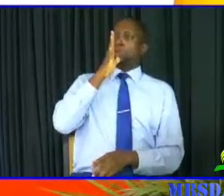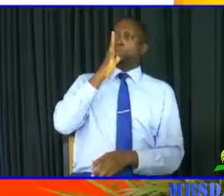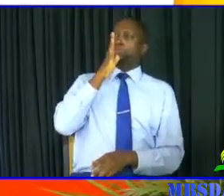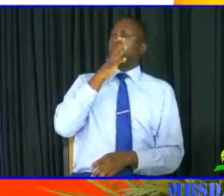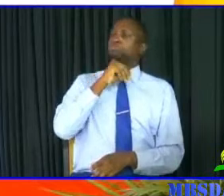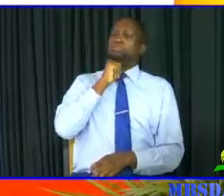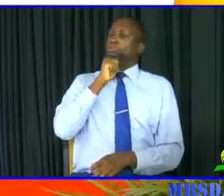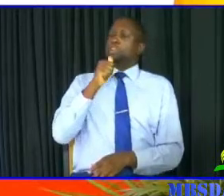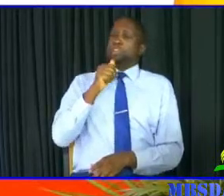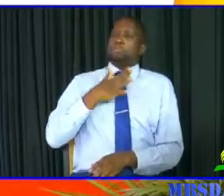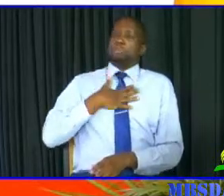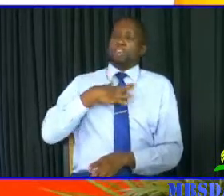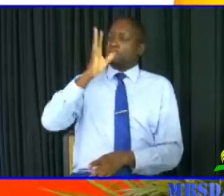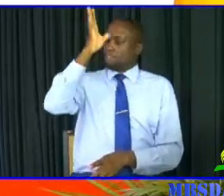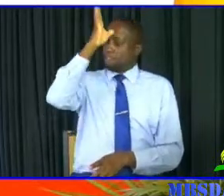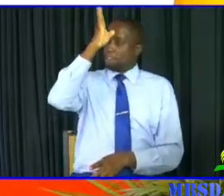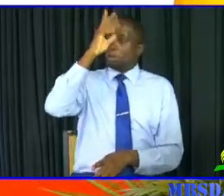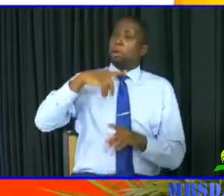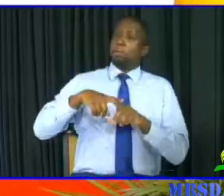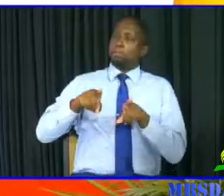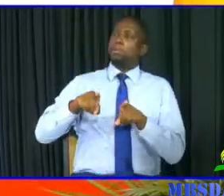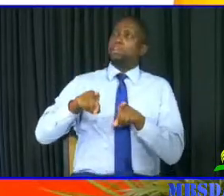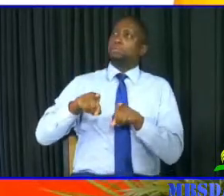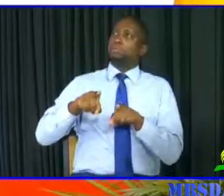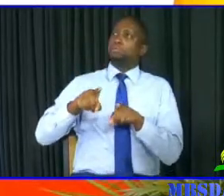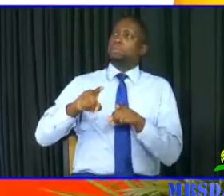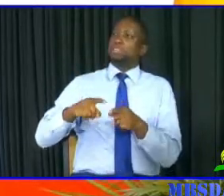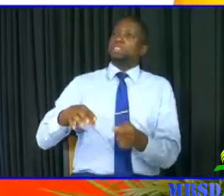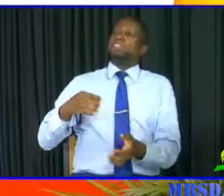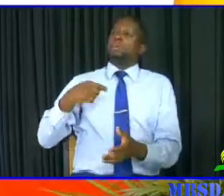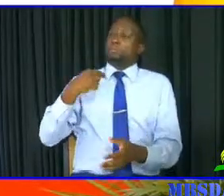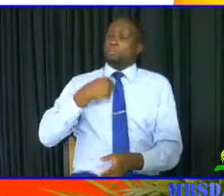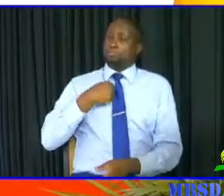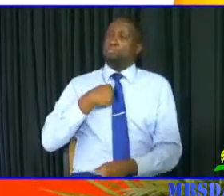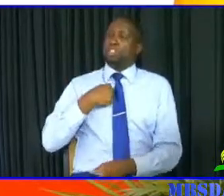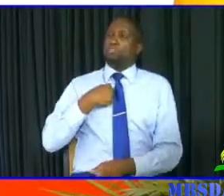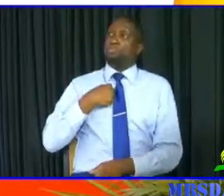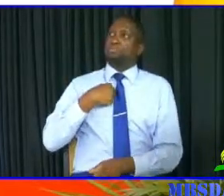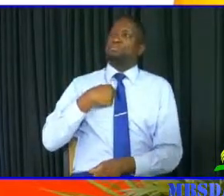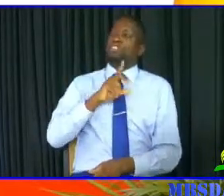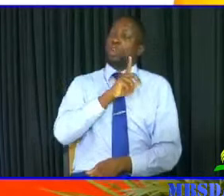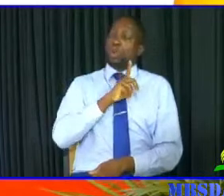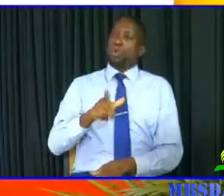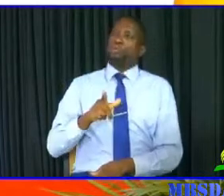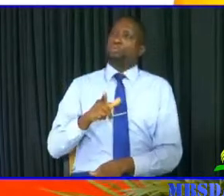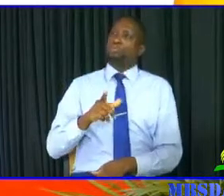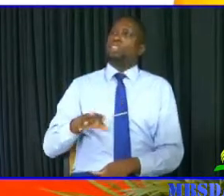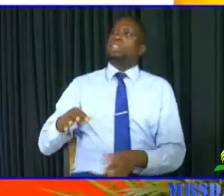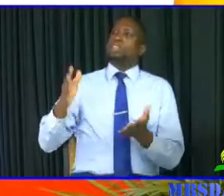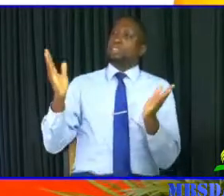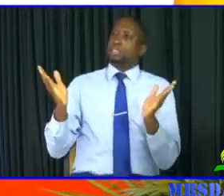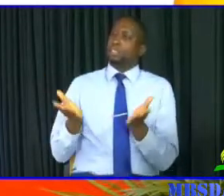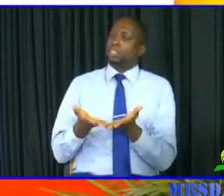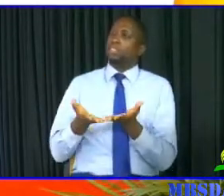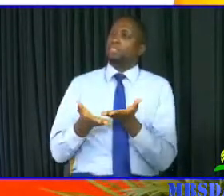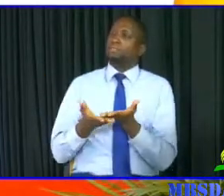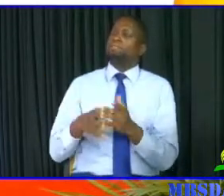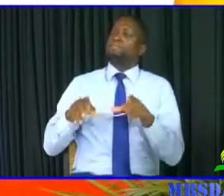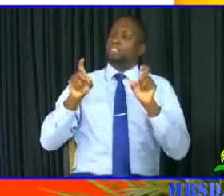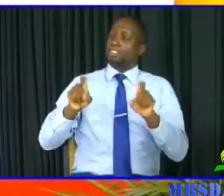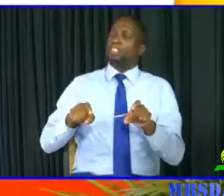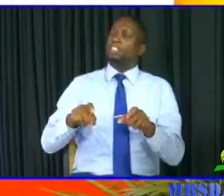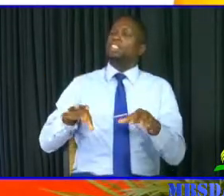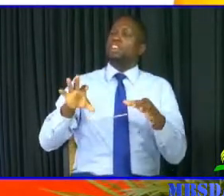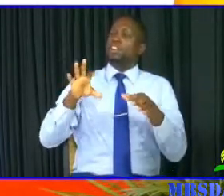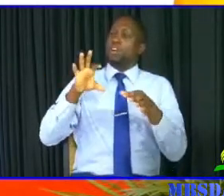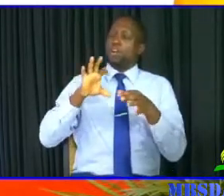is not my father, but it is me, O Lord, and I stand in need of your